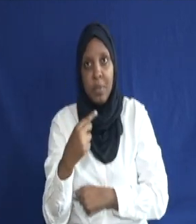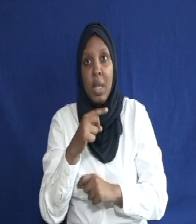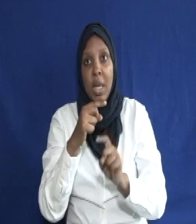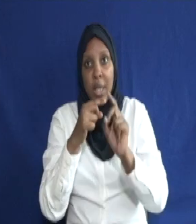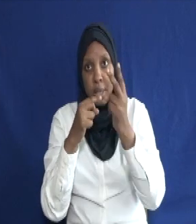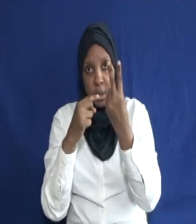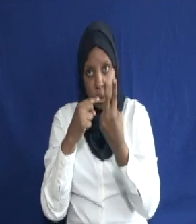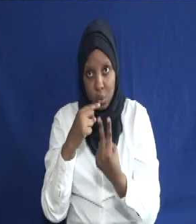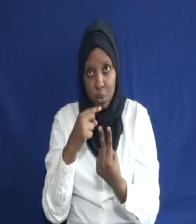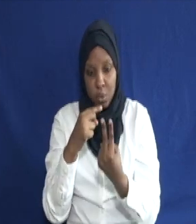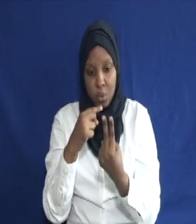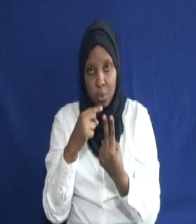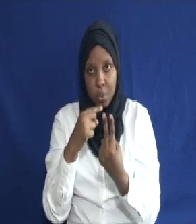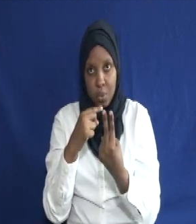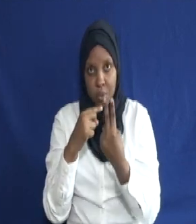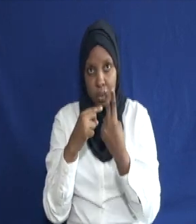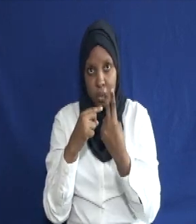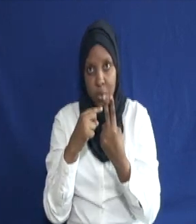is equal to